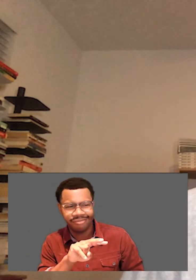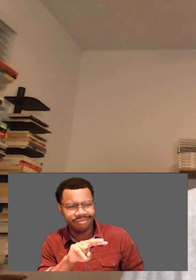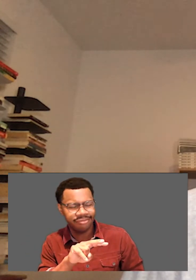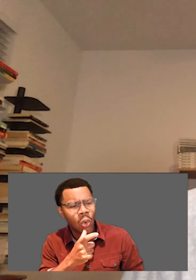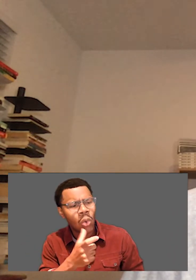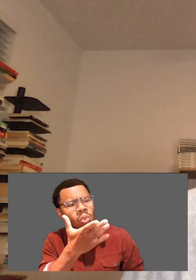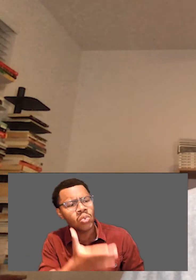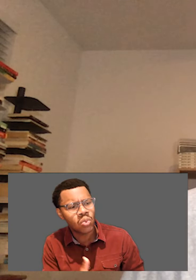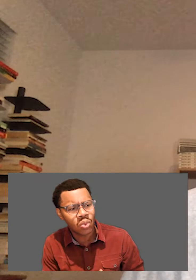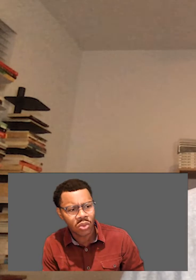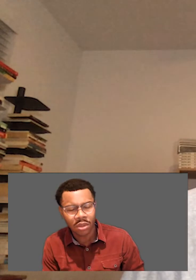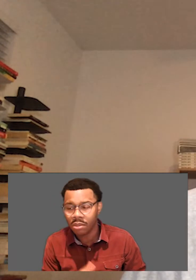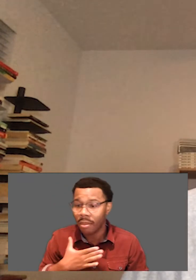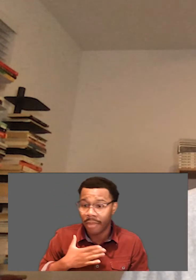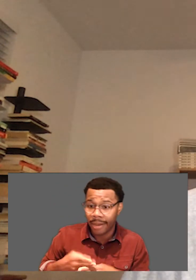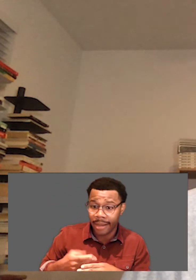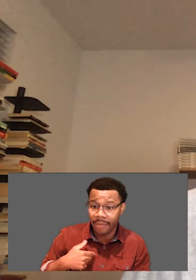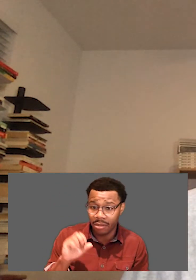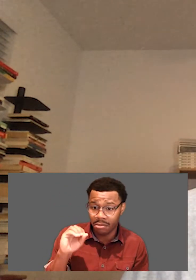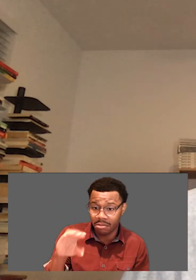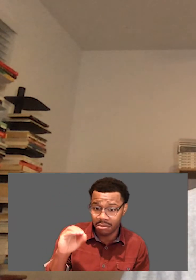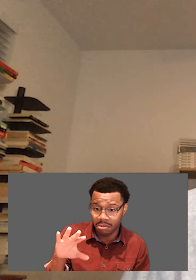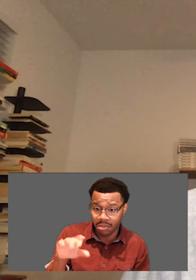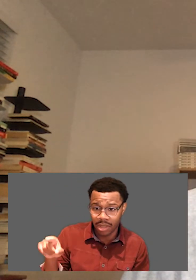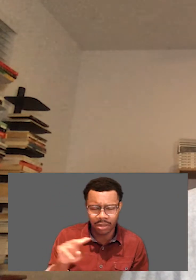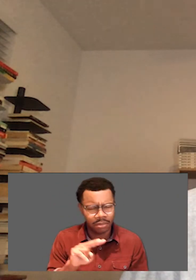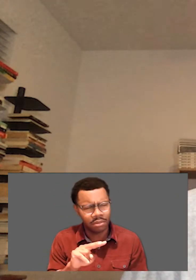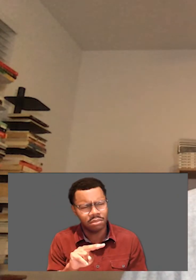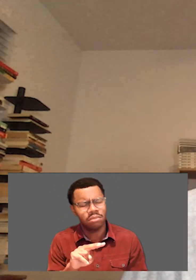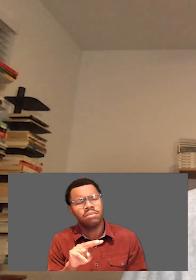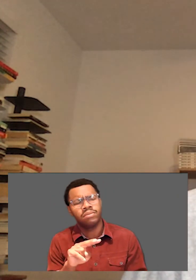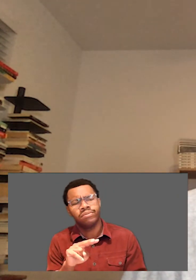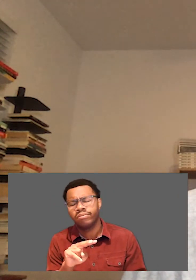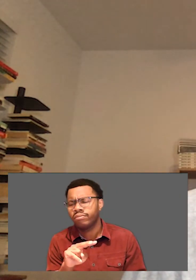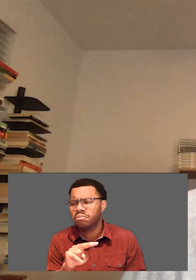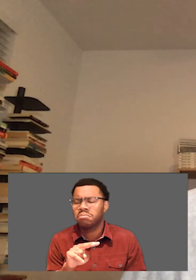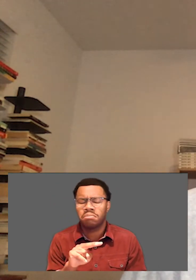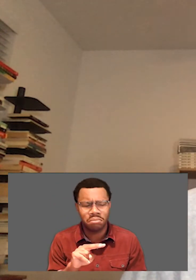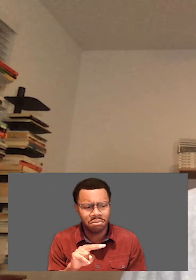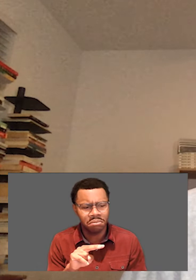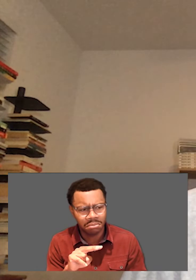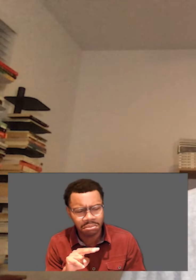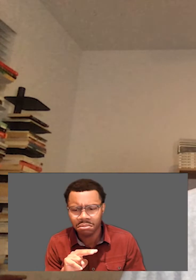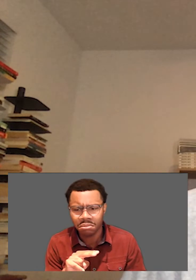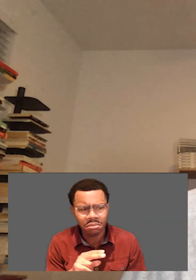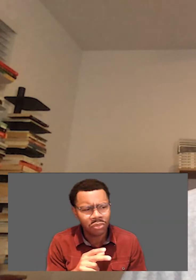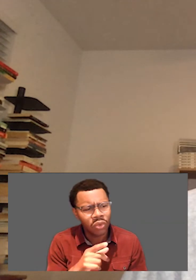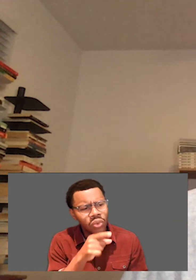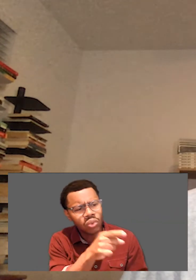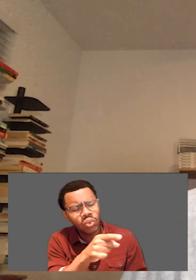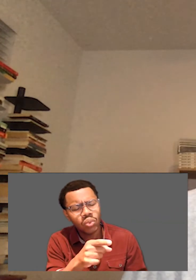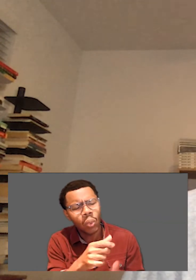who I was. I said my name and he looked at me like he'd expected someone else. He asked me who I ran